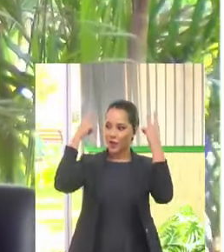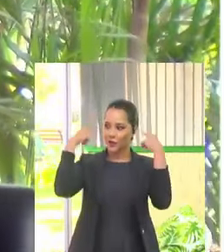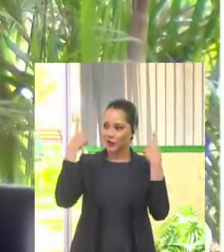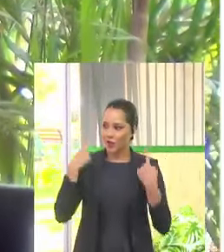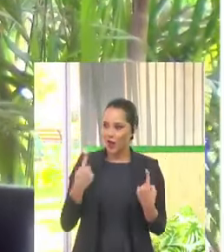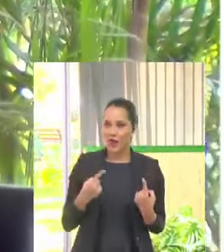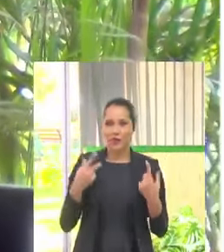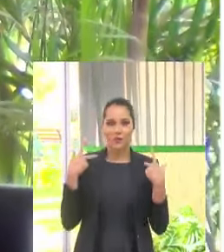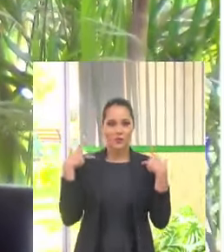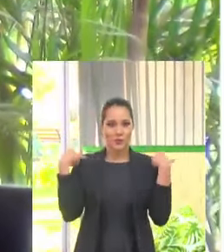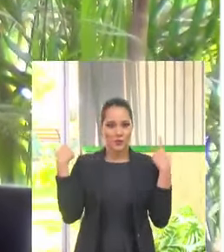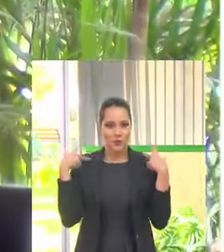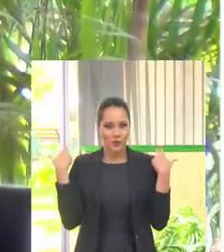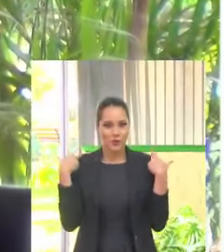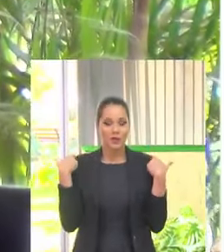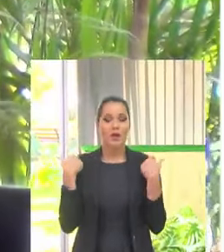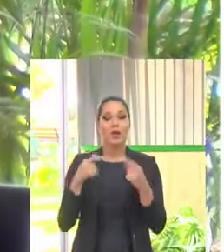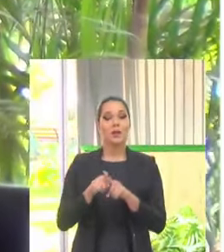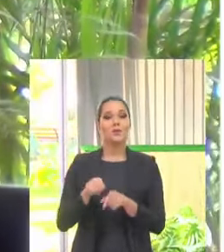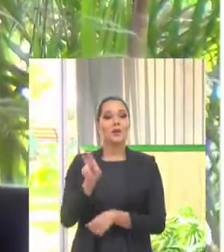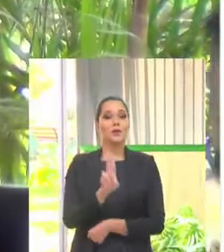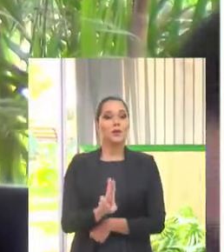and I'm wearing a